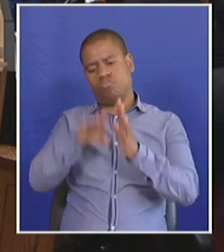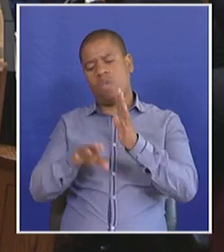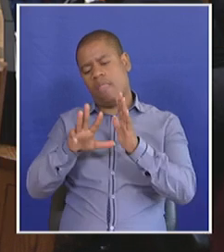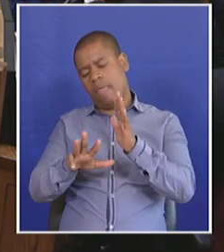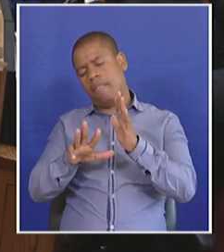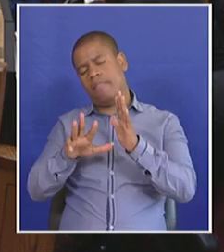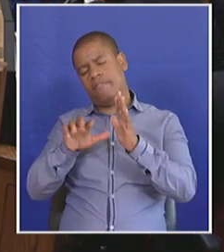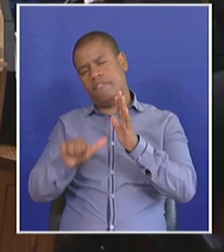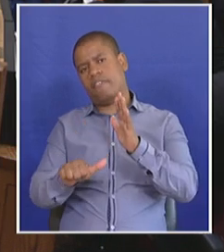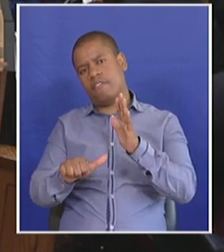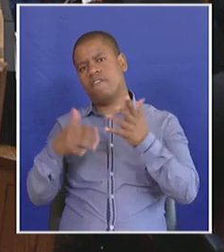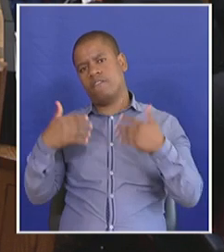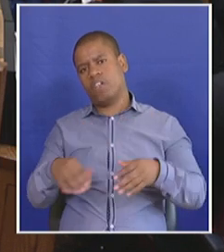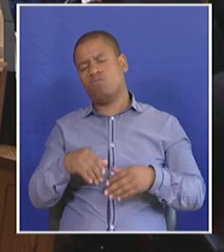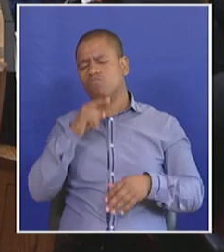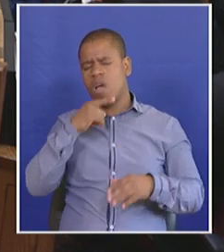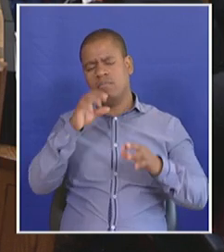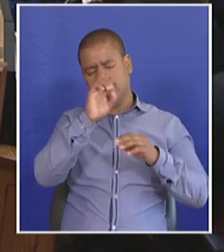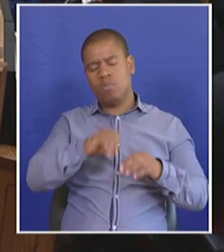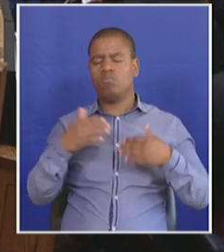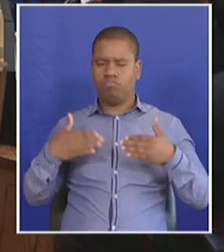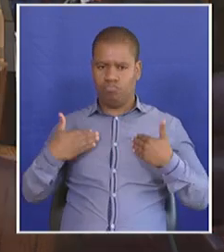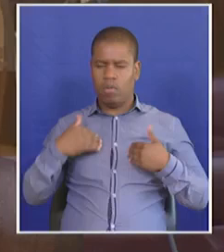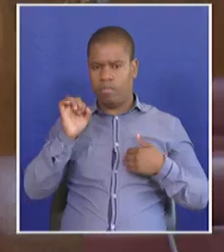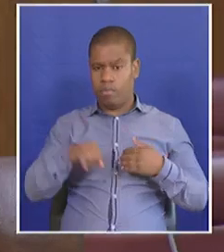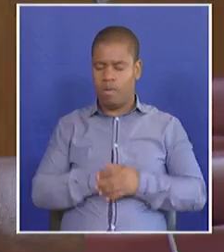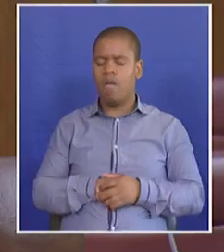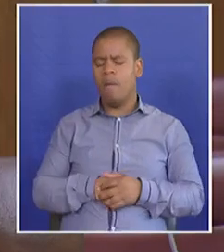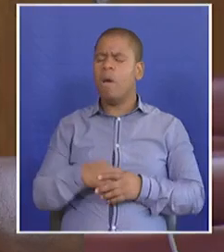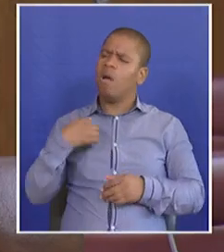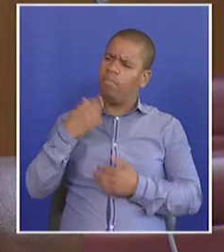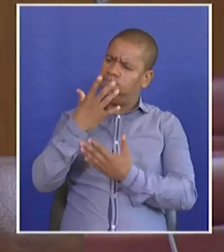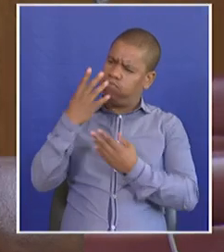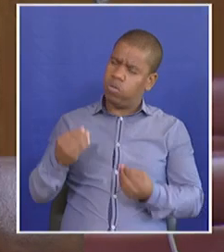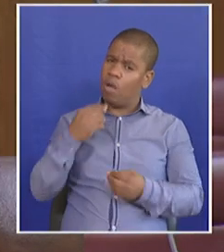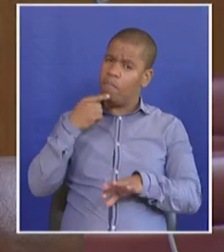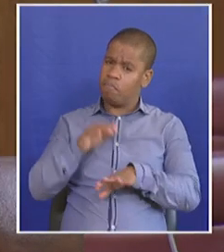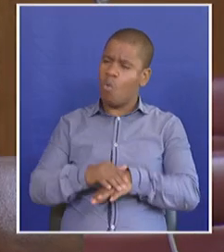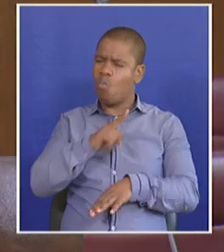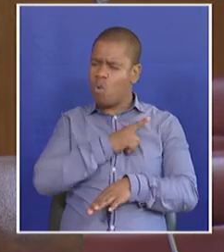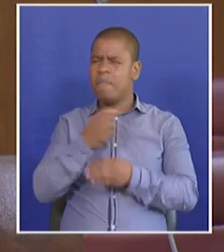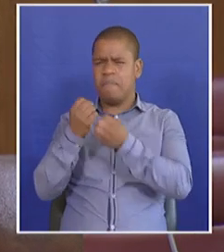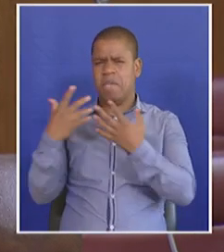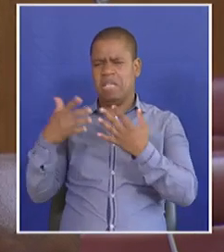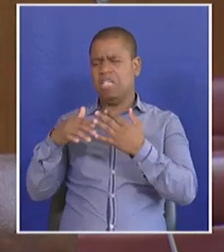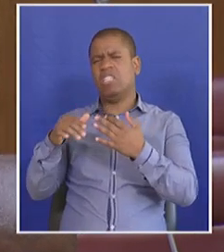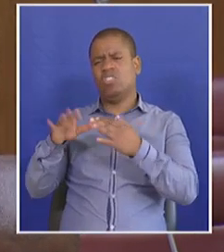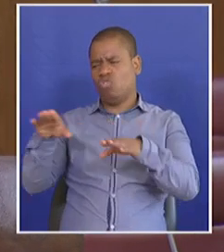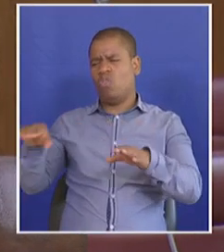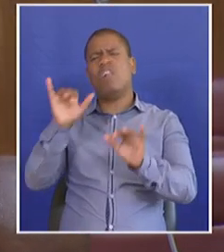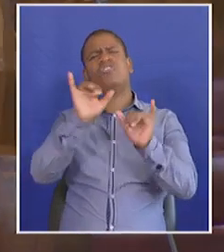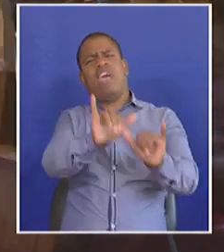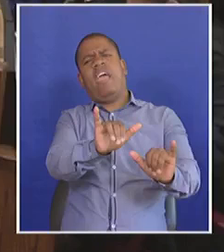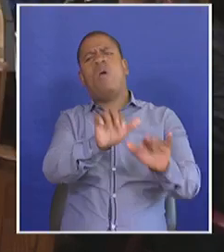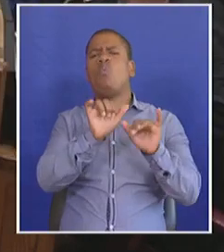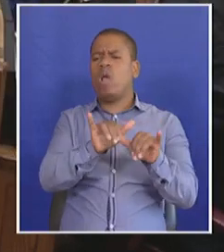of a percentage. But could you maybe just elaborate why there are still so many unsentenced children? Thank you.